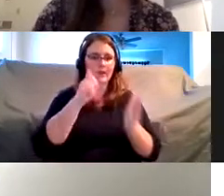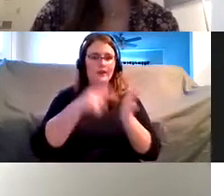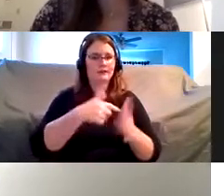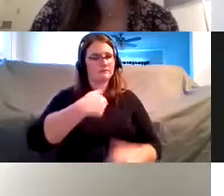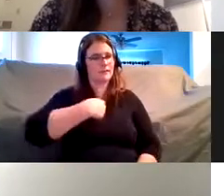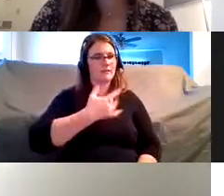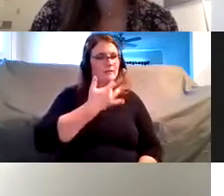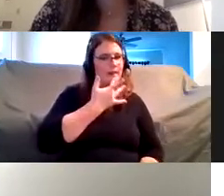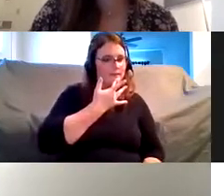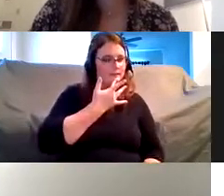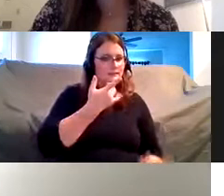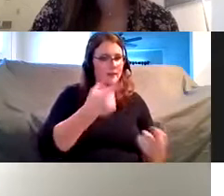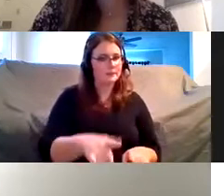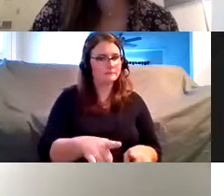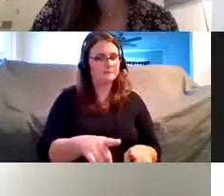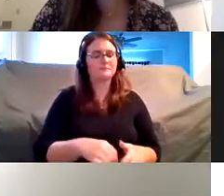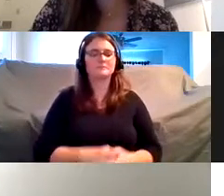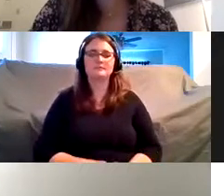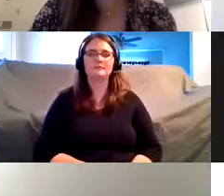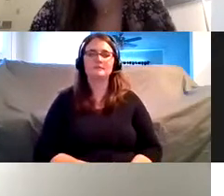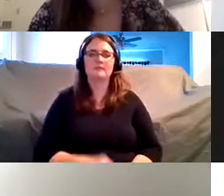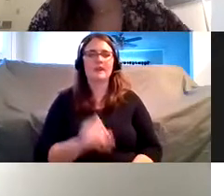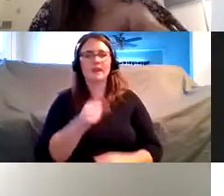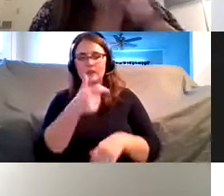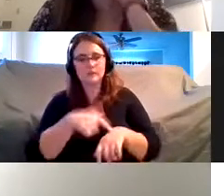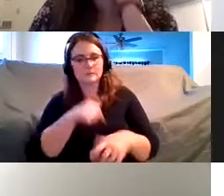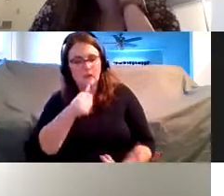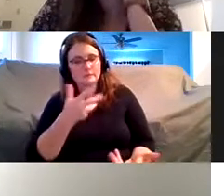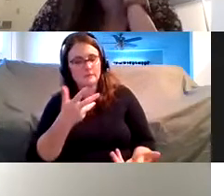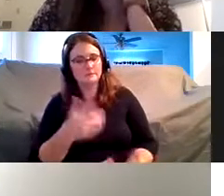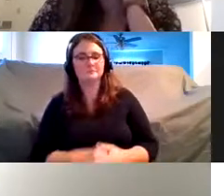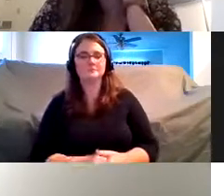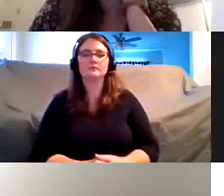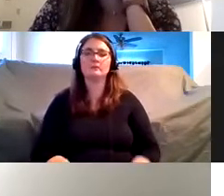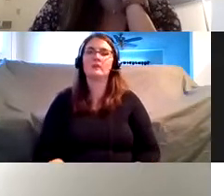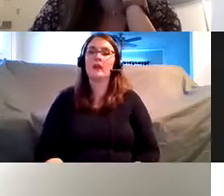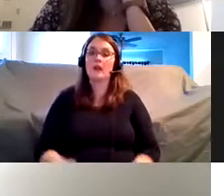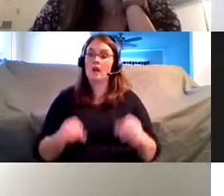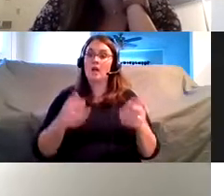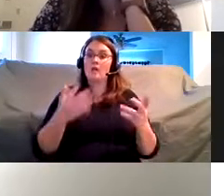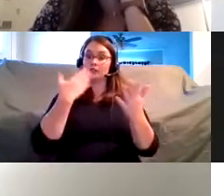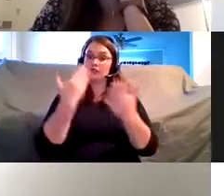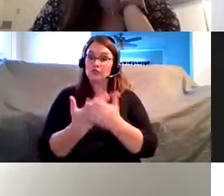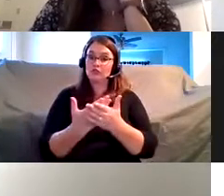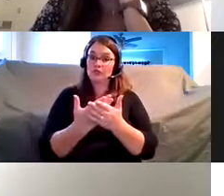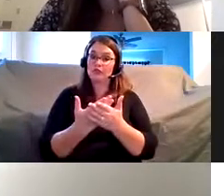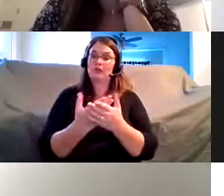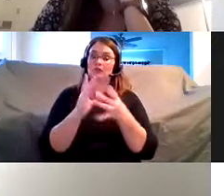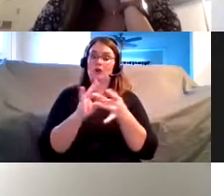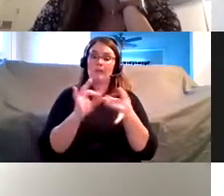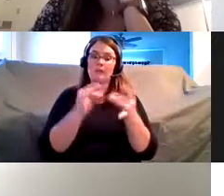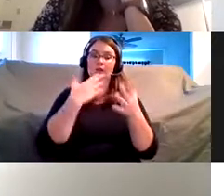That's such a good comment and such a good self-reflection, right? That it goes both ways most of the times.